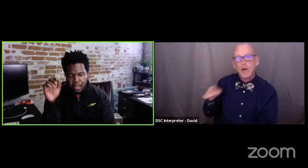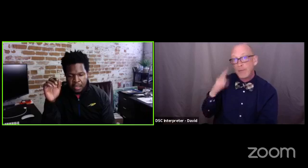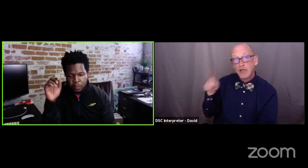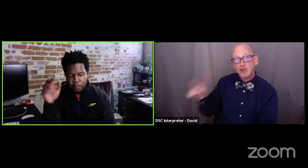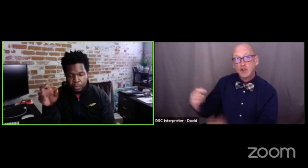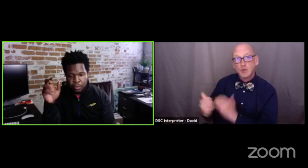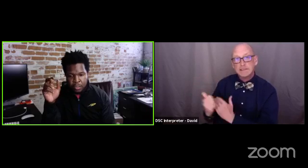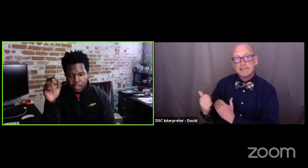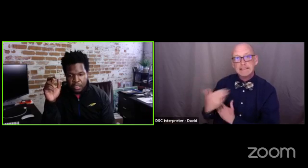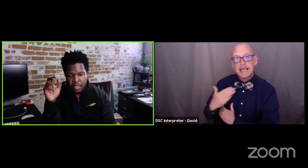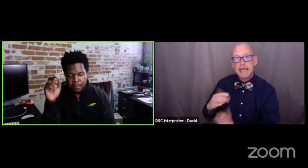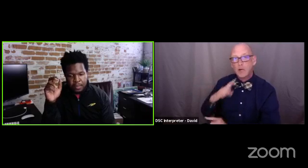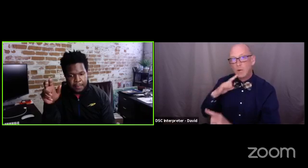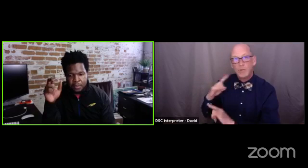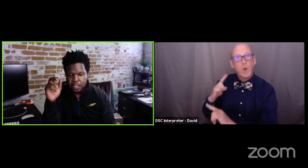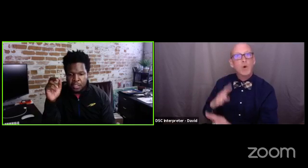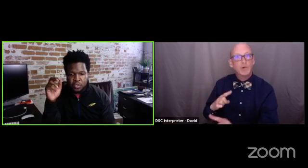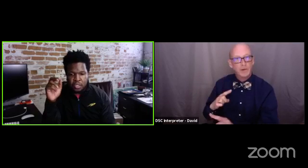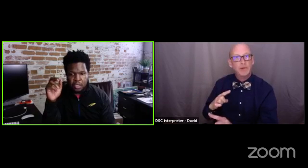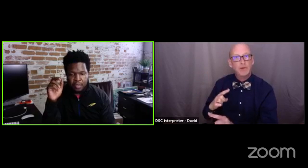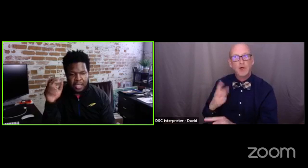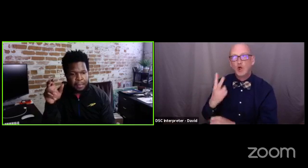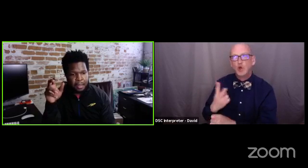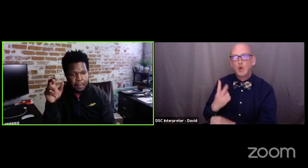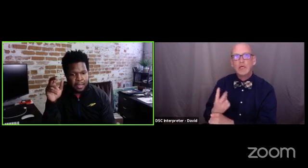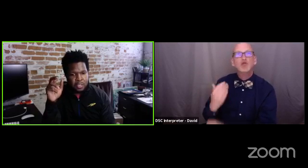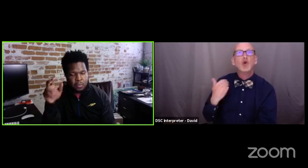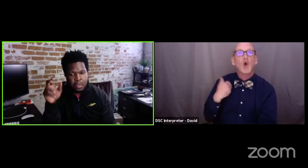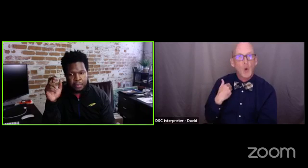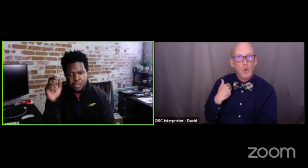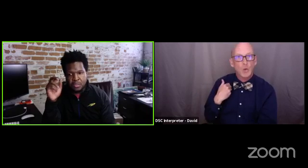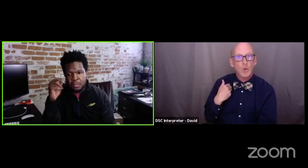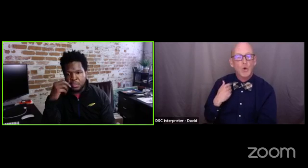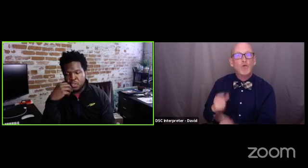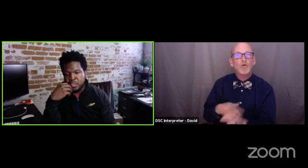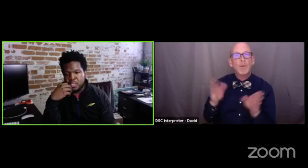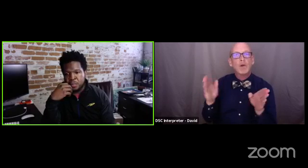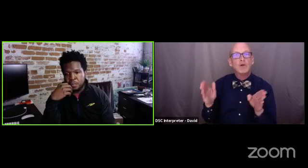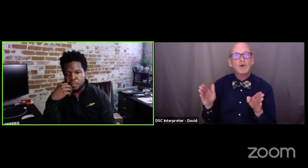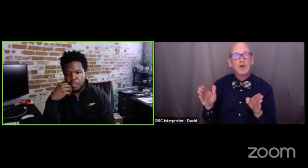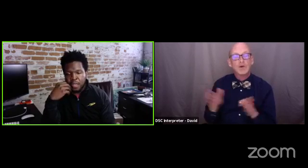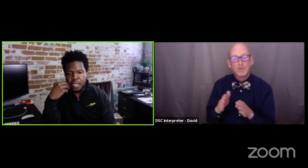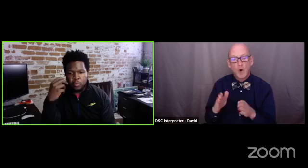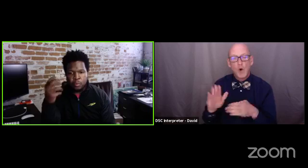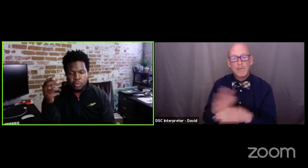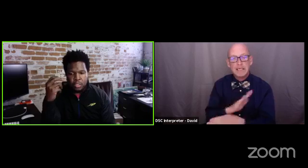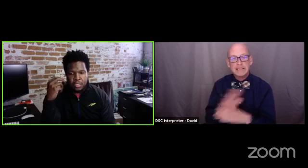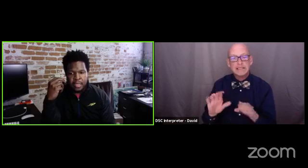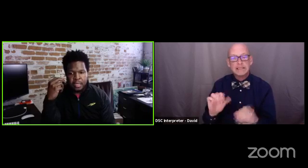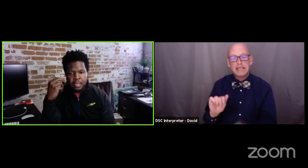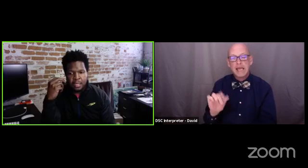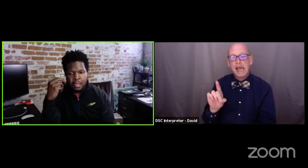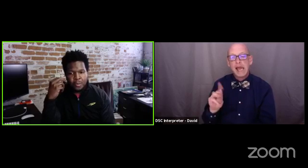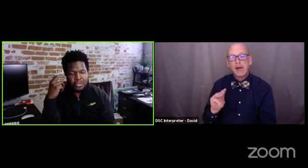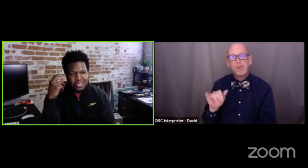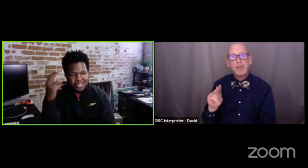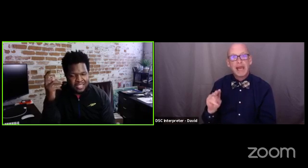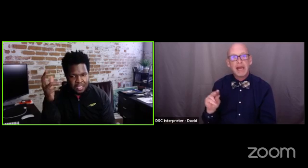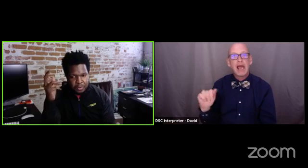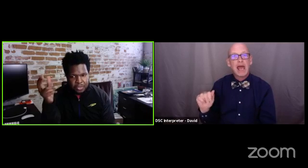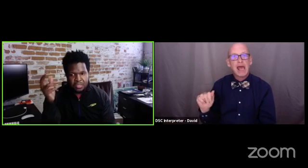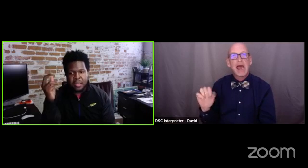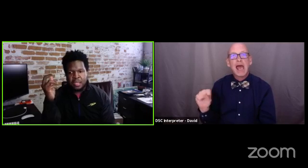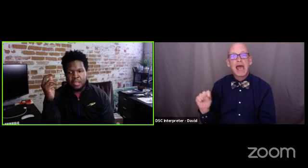me a report a couple of years ago that came out by the Small Business Administration, and it reported that